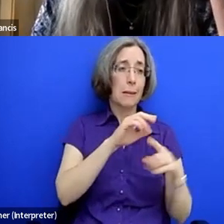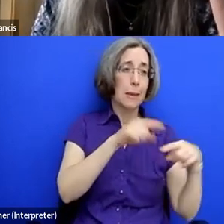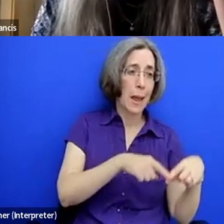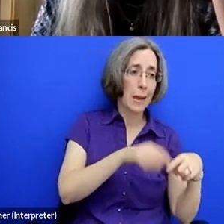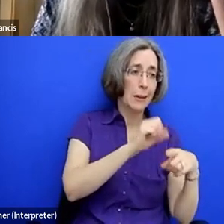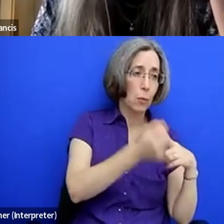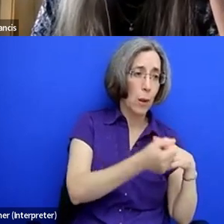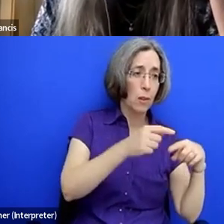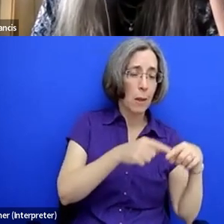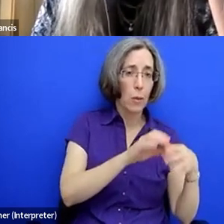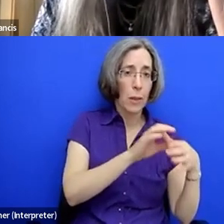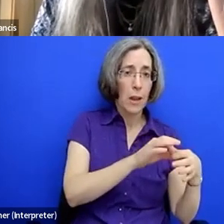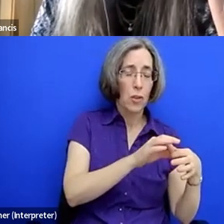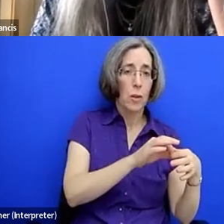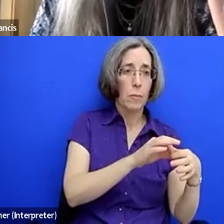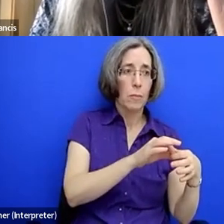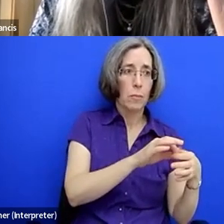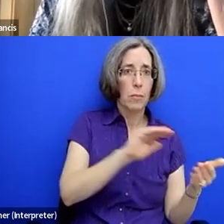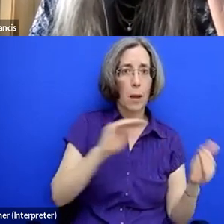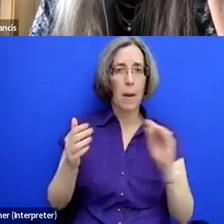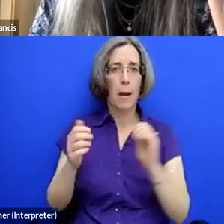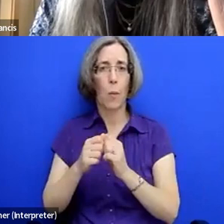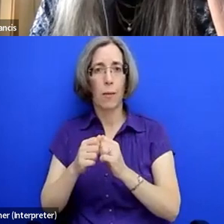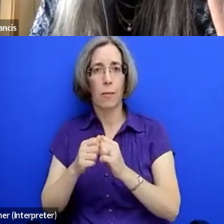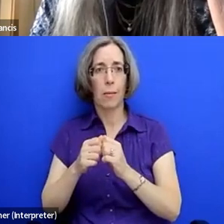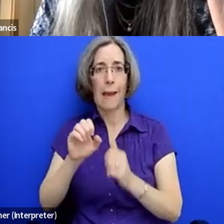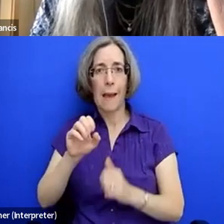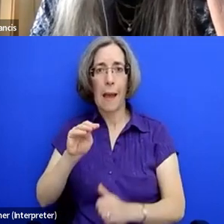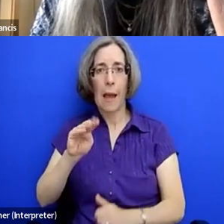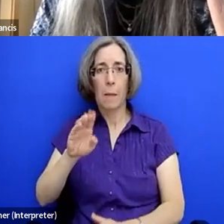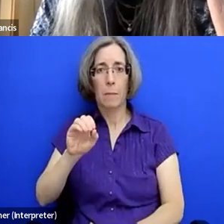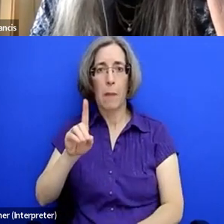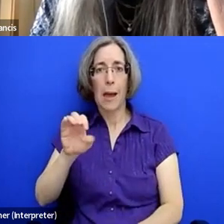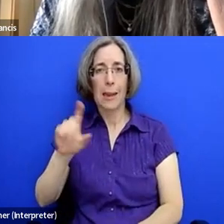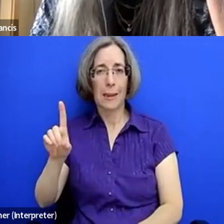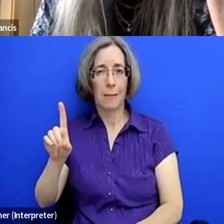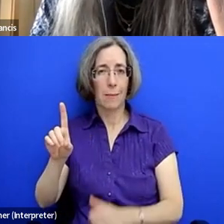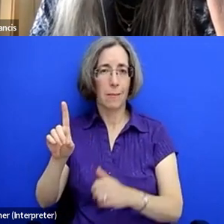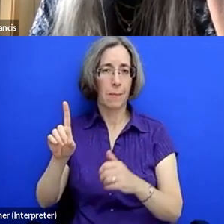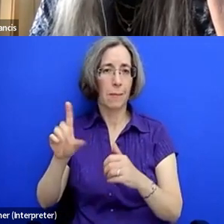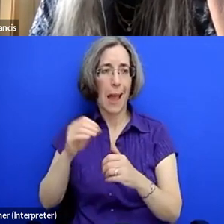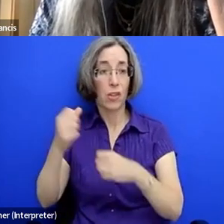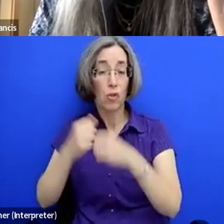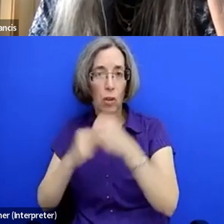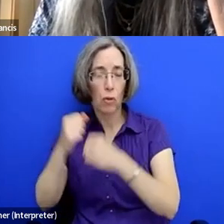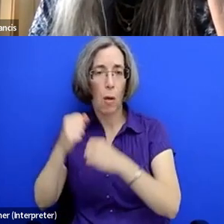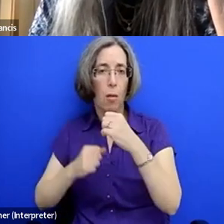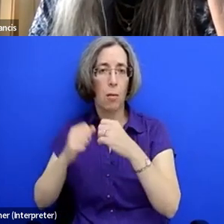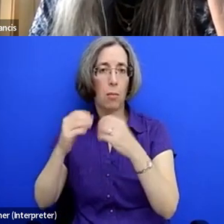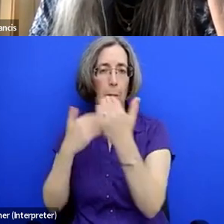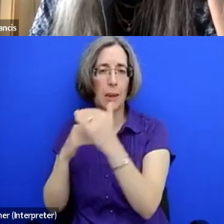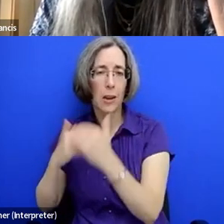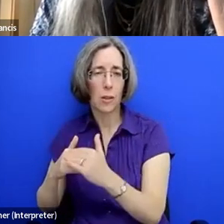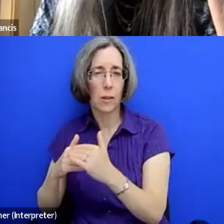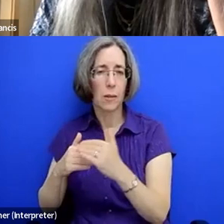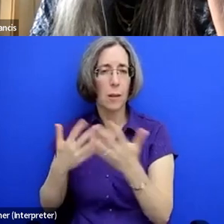really important. And then also, of course, structural limitations as well, and trying to be mindful, you know,